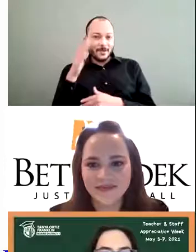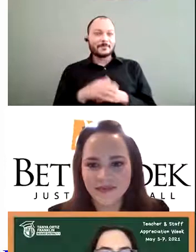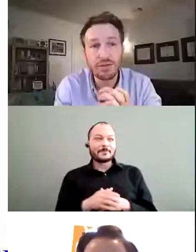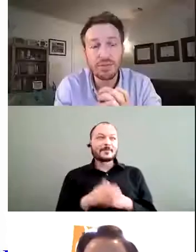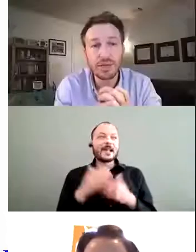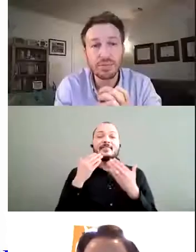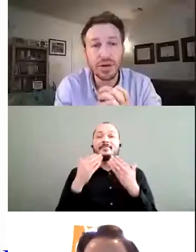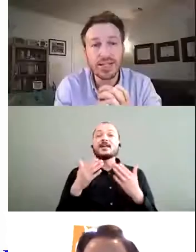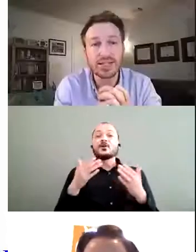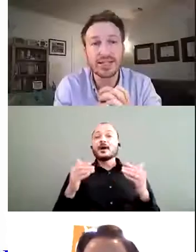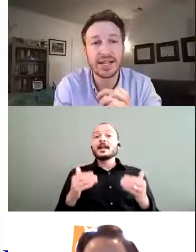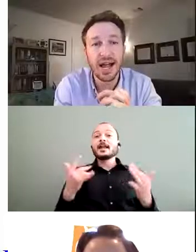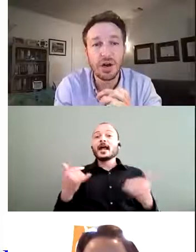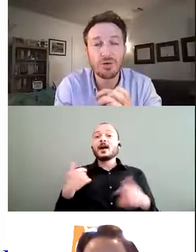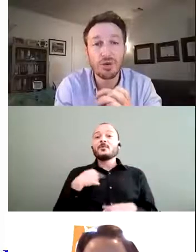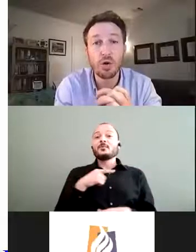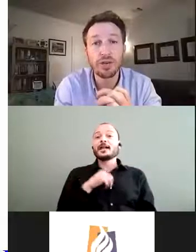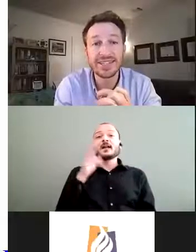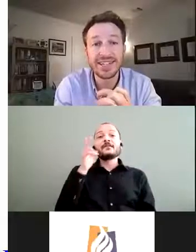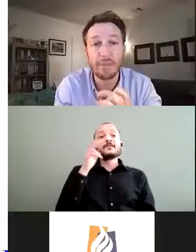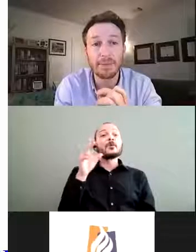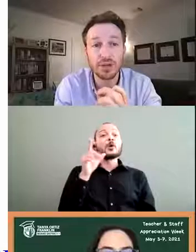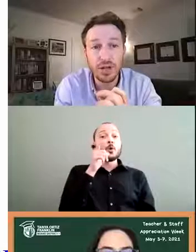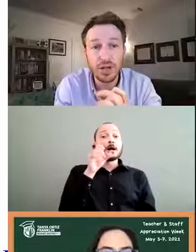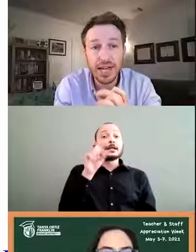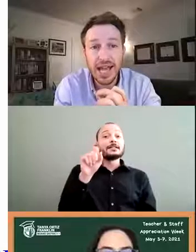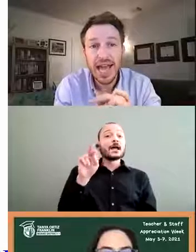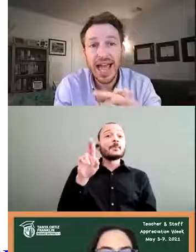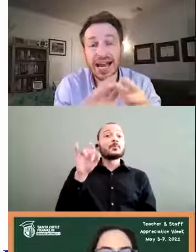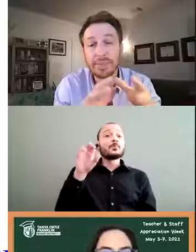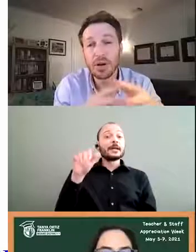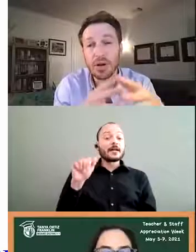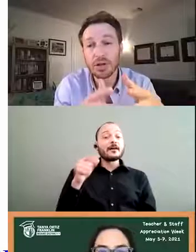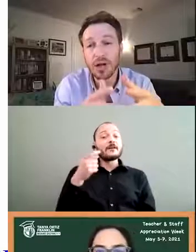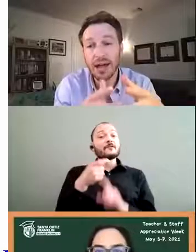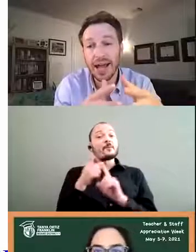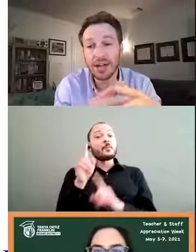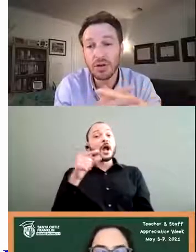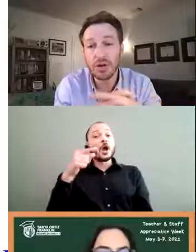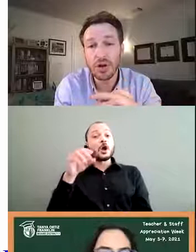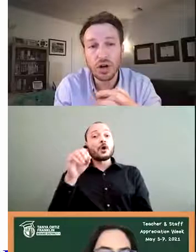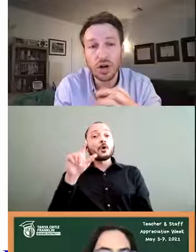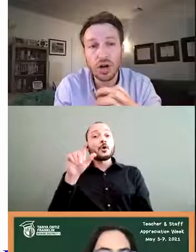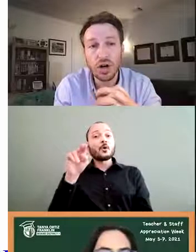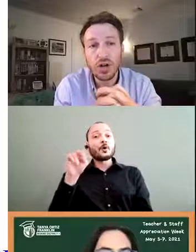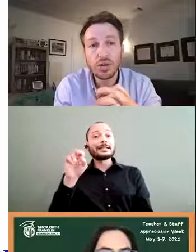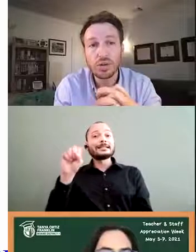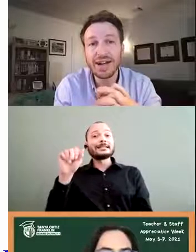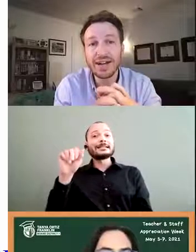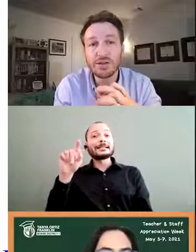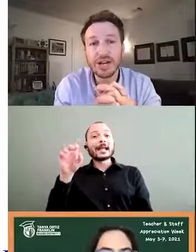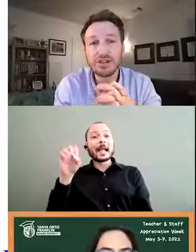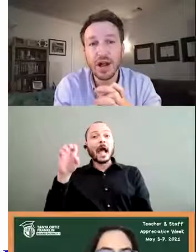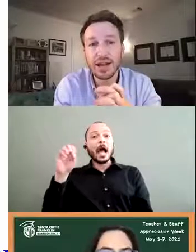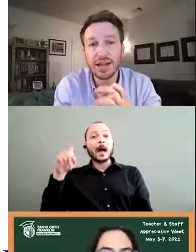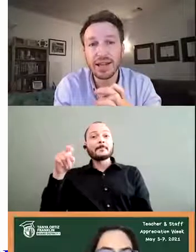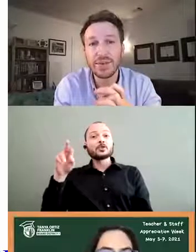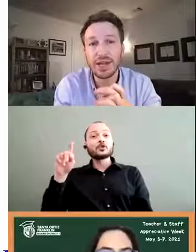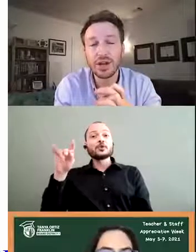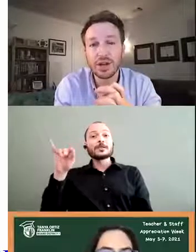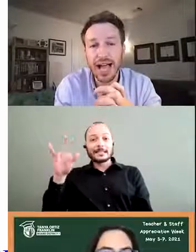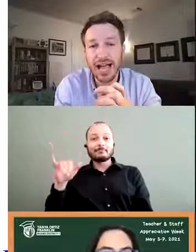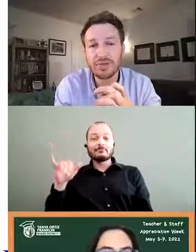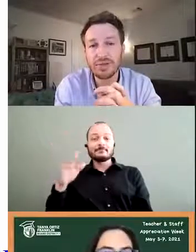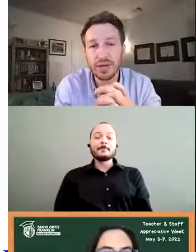we're going to hear from Sabrina DeSantiago from Golden State Opportunity. And I'm going to hand it over to her to provide information on